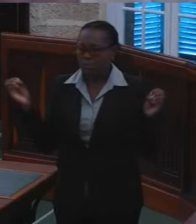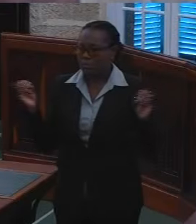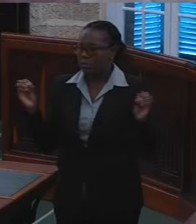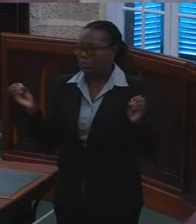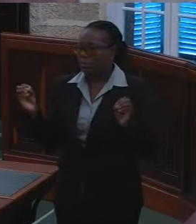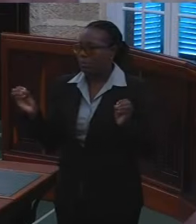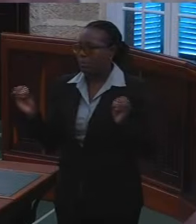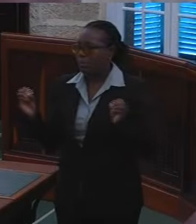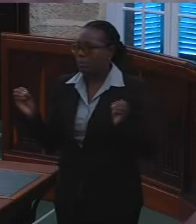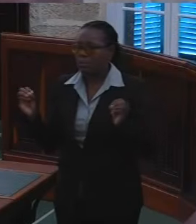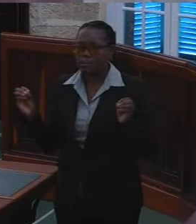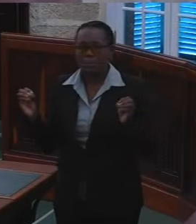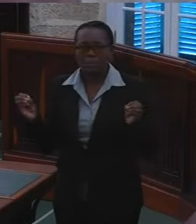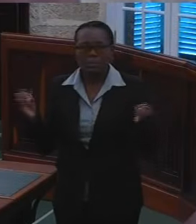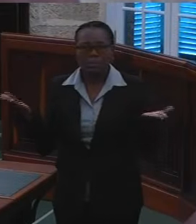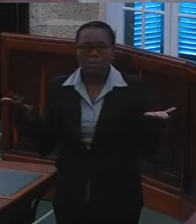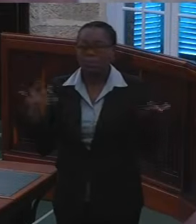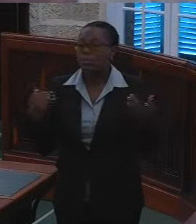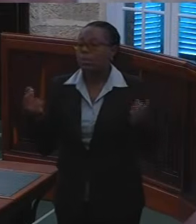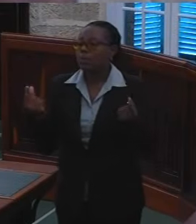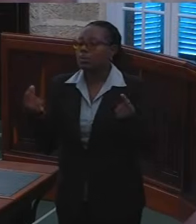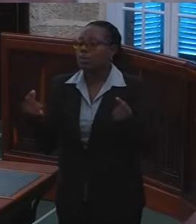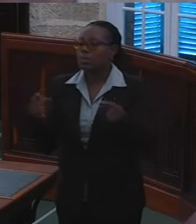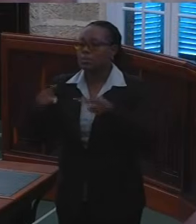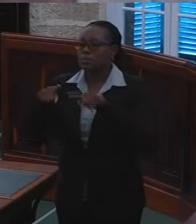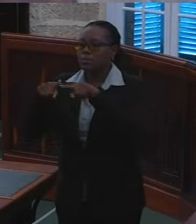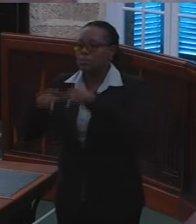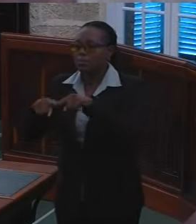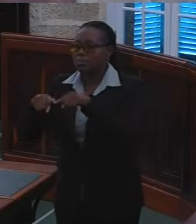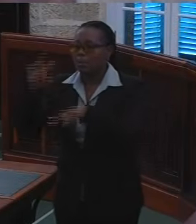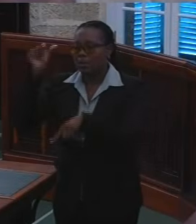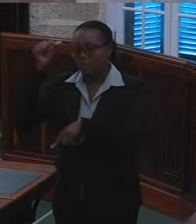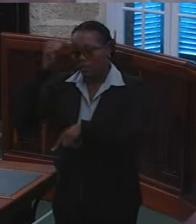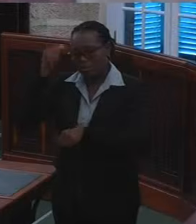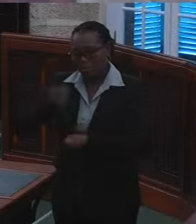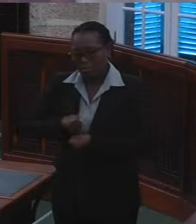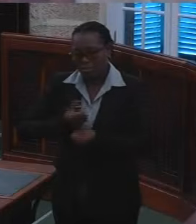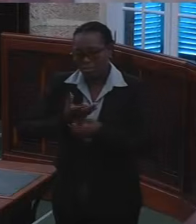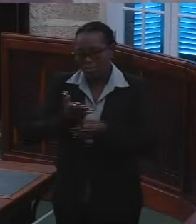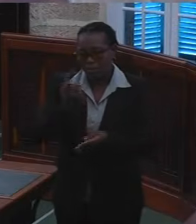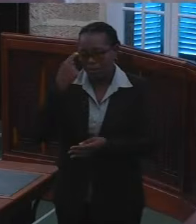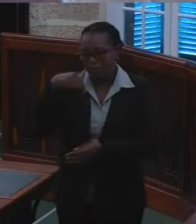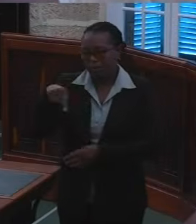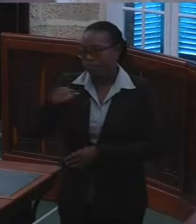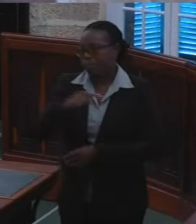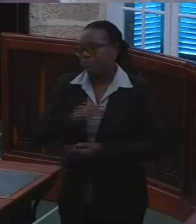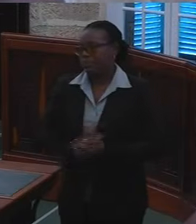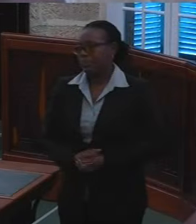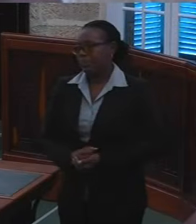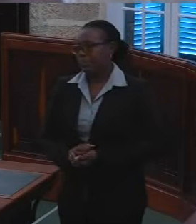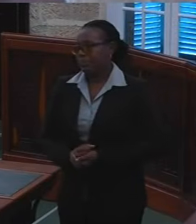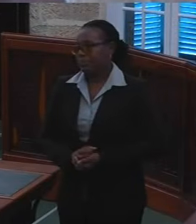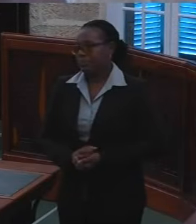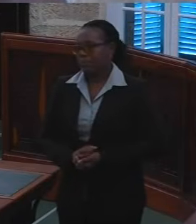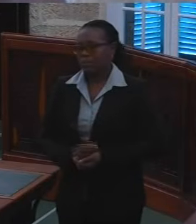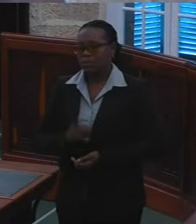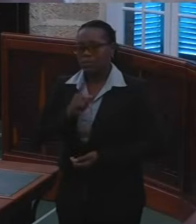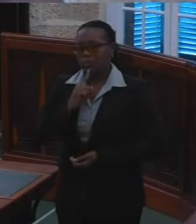on the state to provide that lifeline. And I'm saying that it's unfortunate